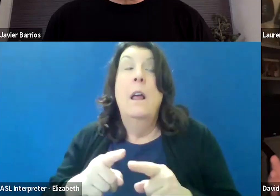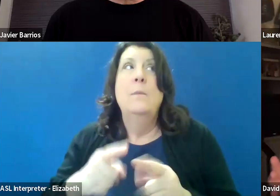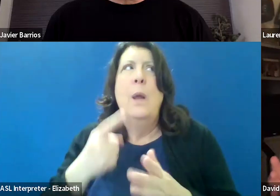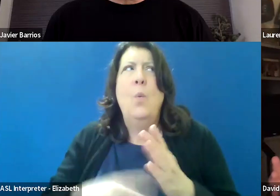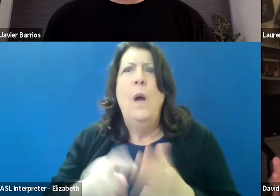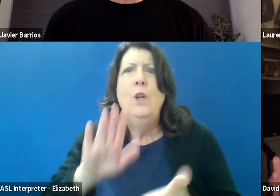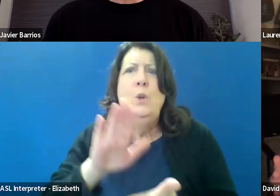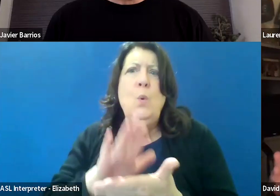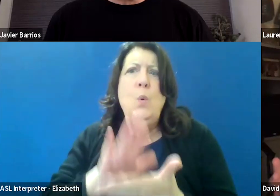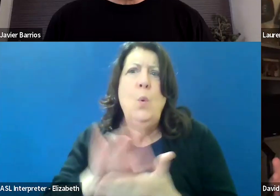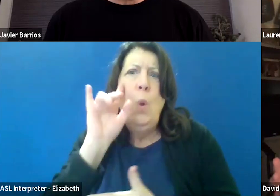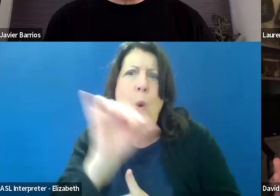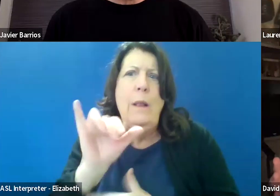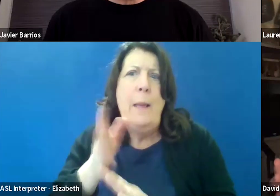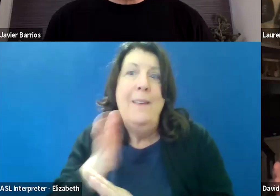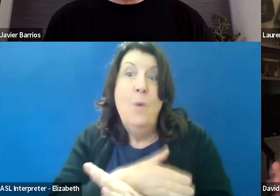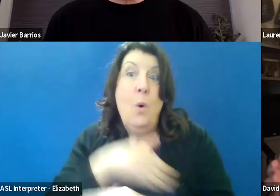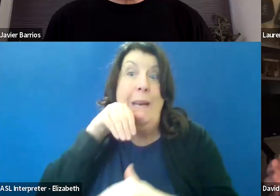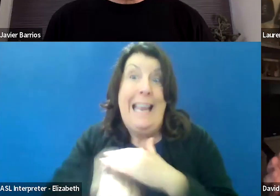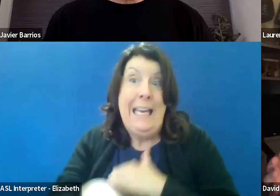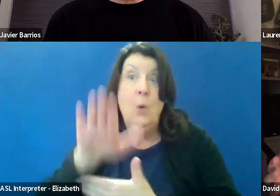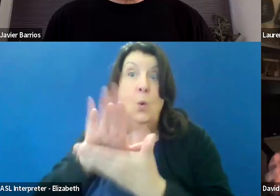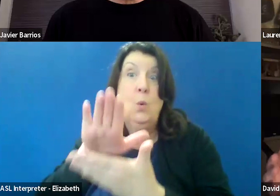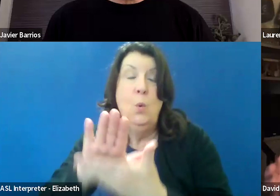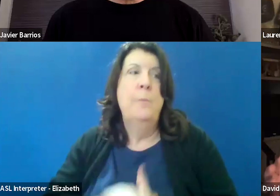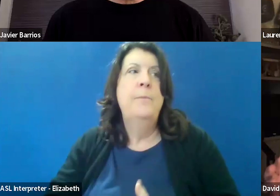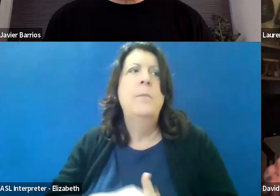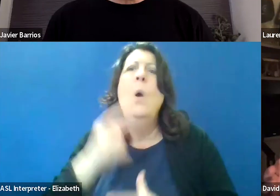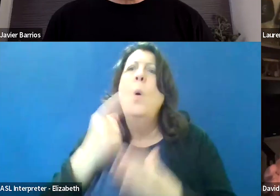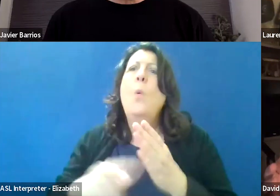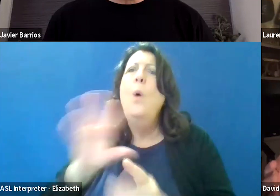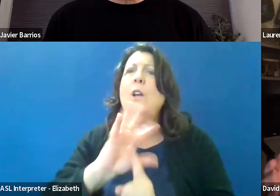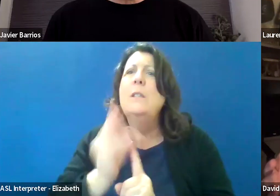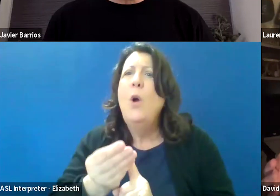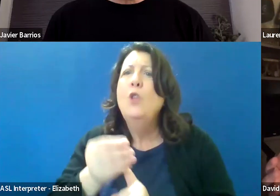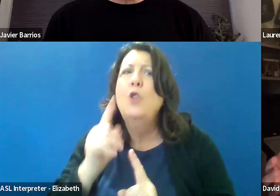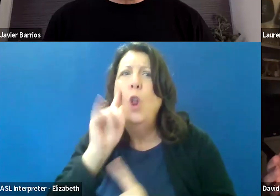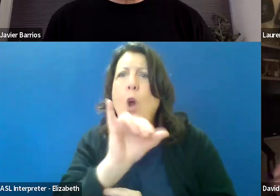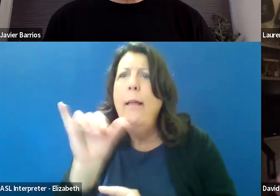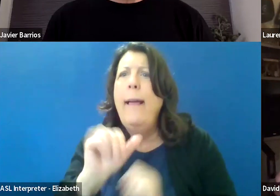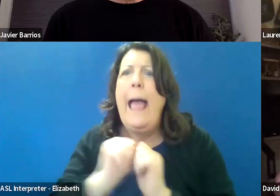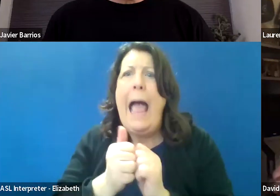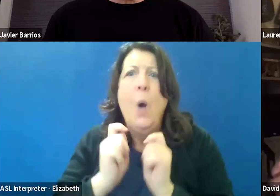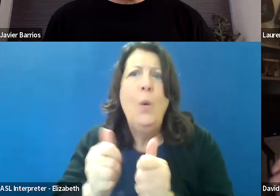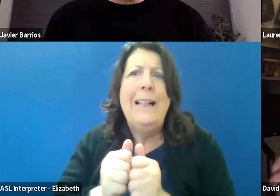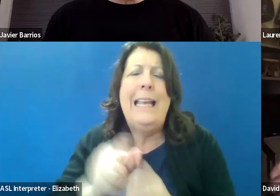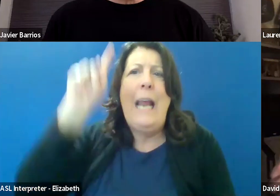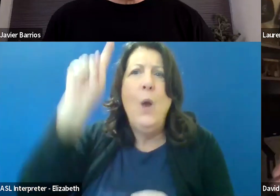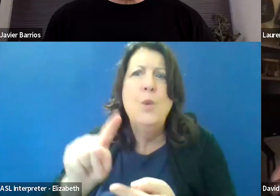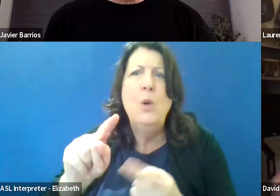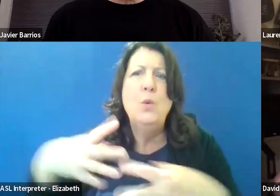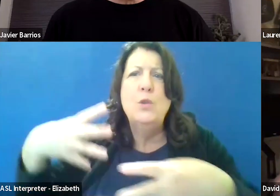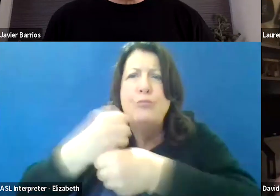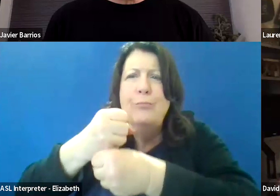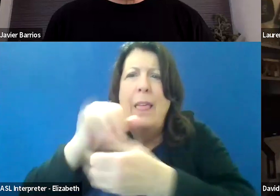look like before we get into it, right? What does the culture look like? How quickly can I reduce it? And can I